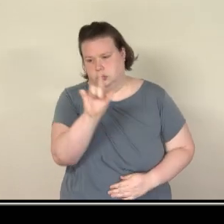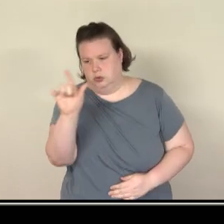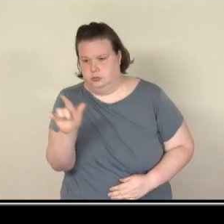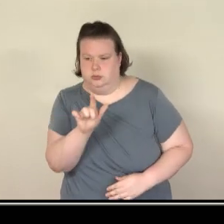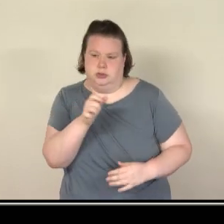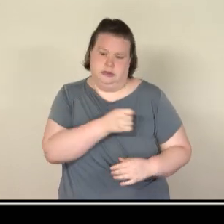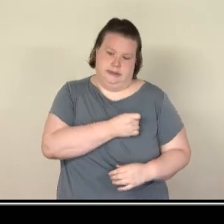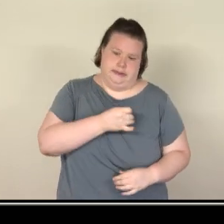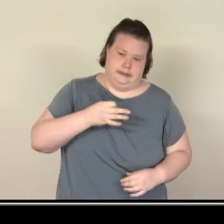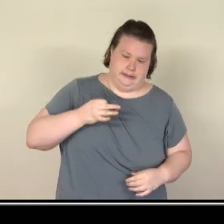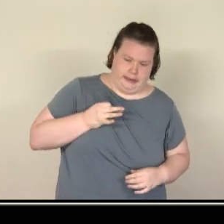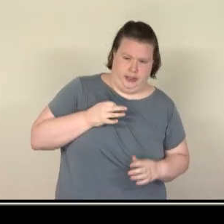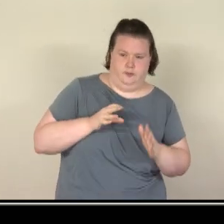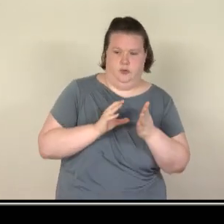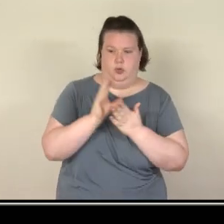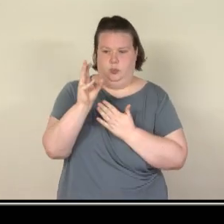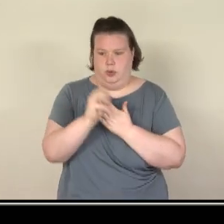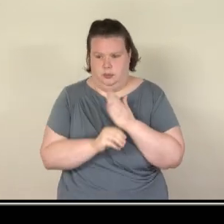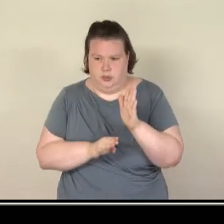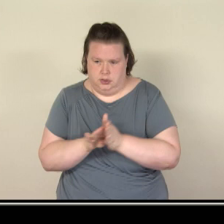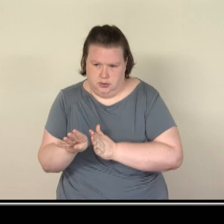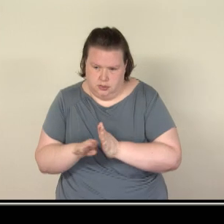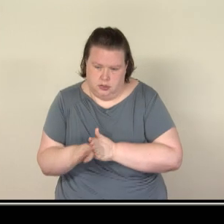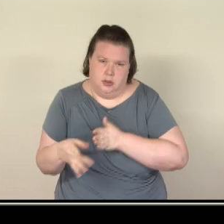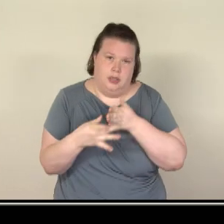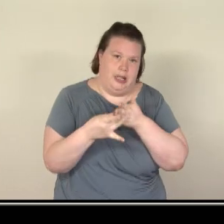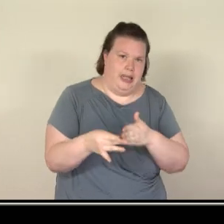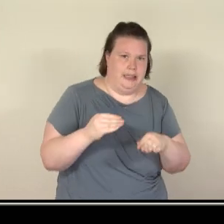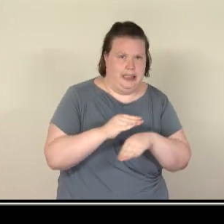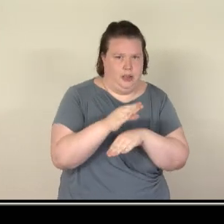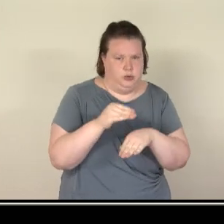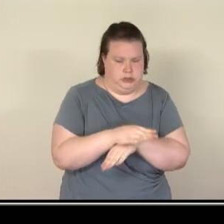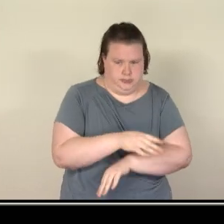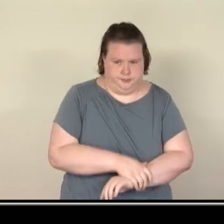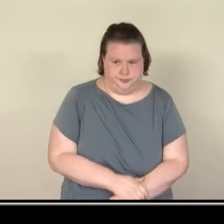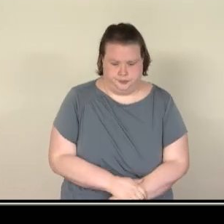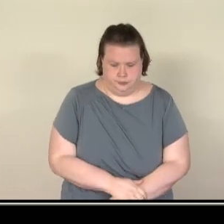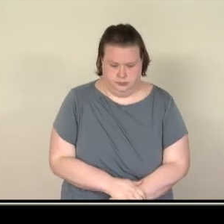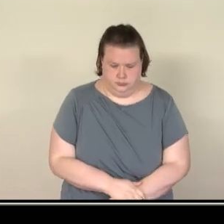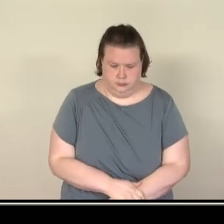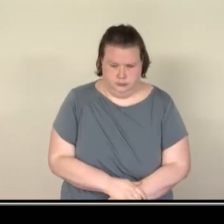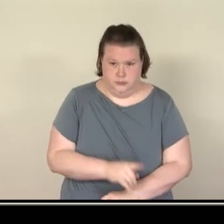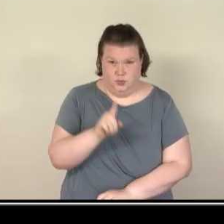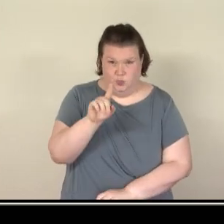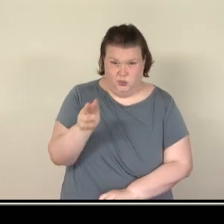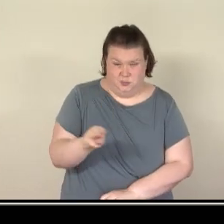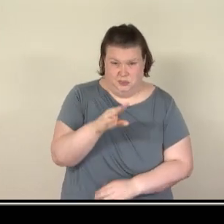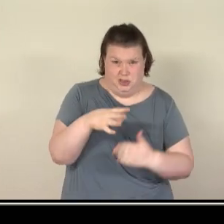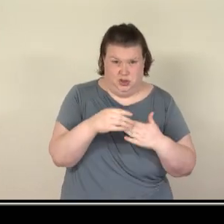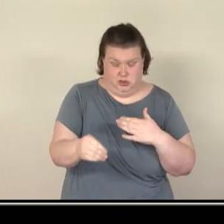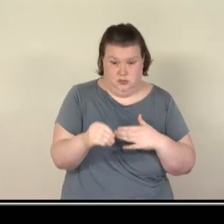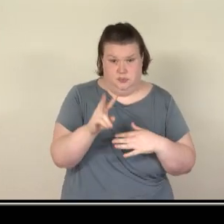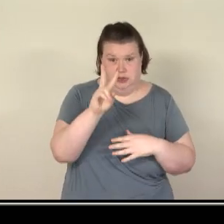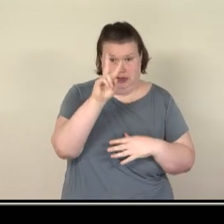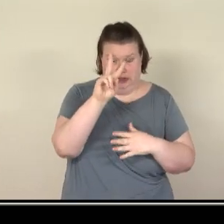development, curriculum staff development, and guidance and counseling. We moved $1 million worth of dyslexia salaries